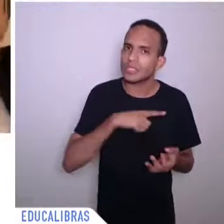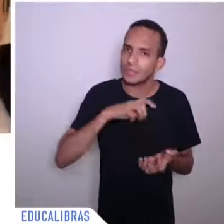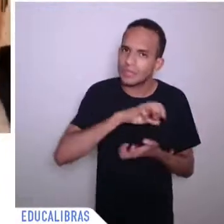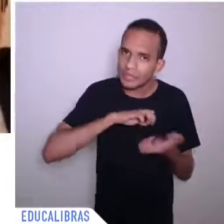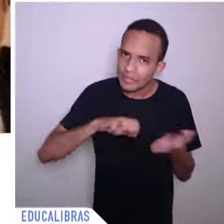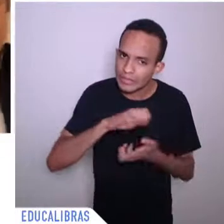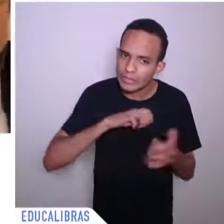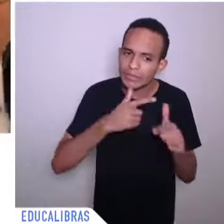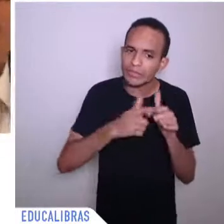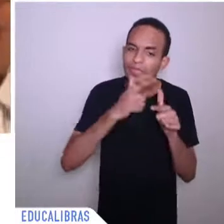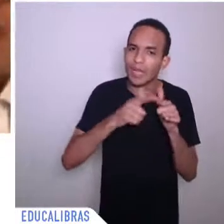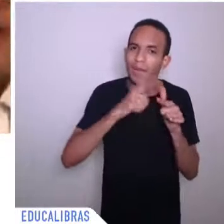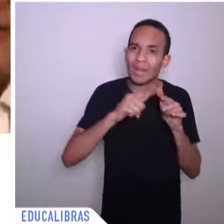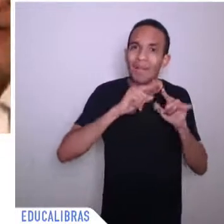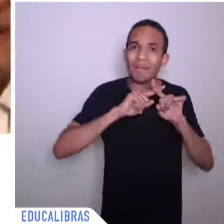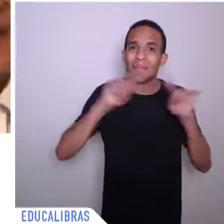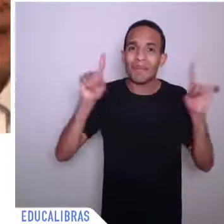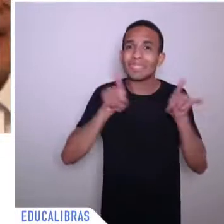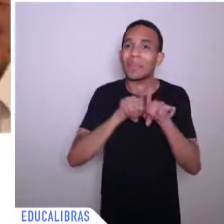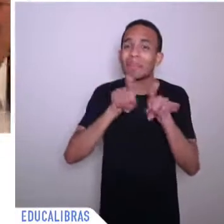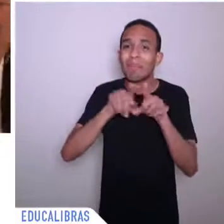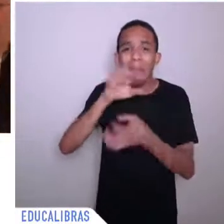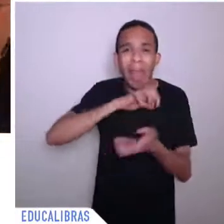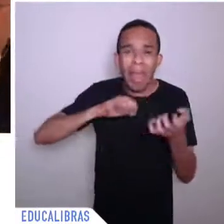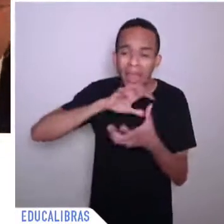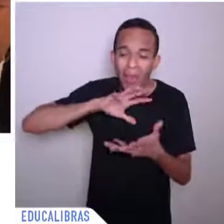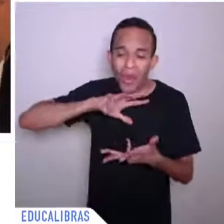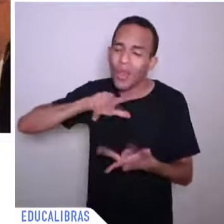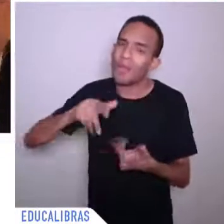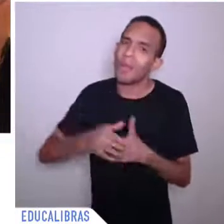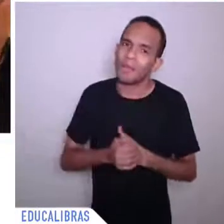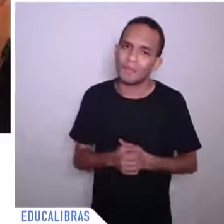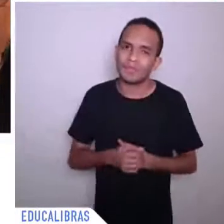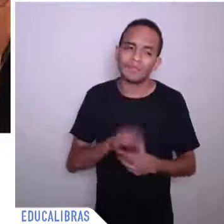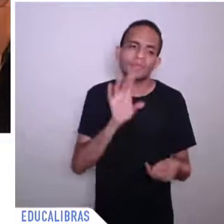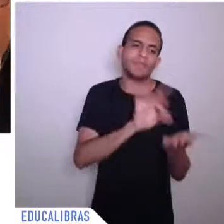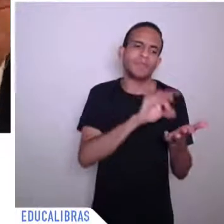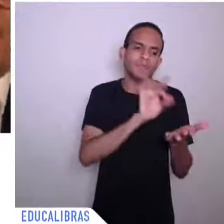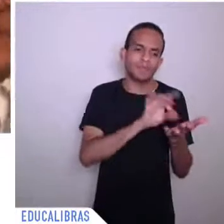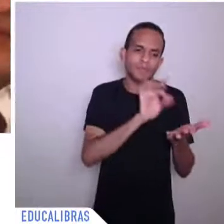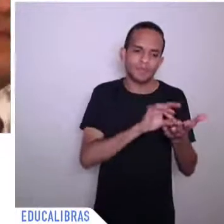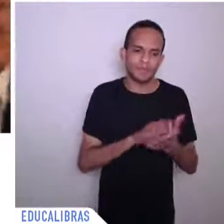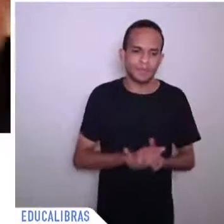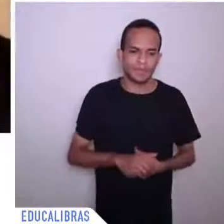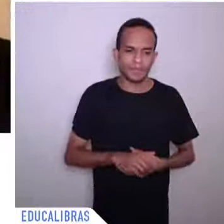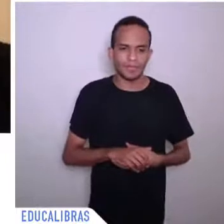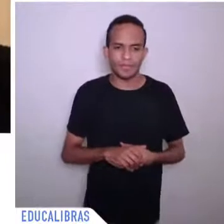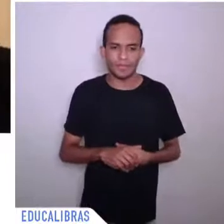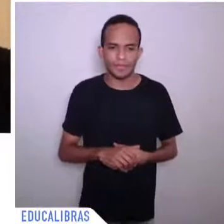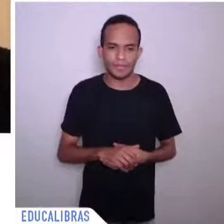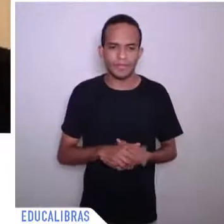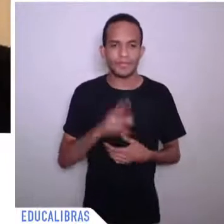So we have a local crisis, but it's also within a global crisis. What I see